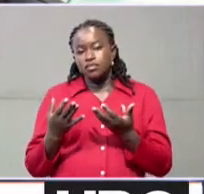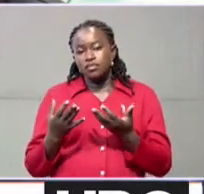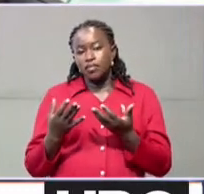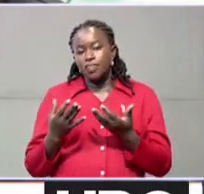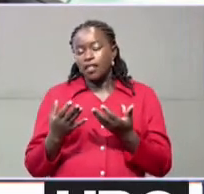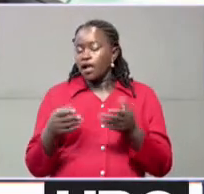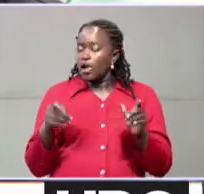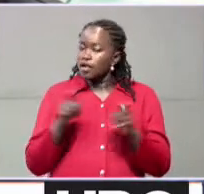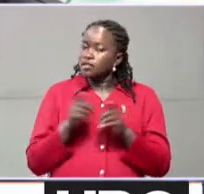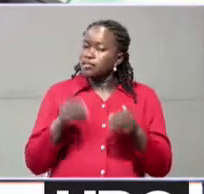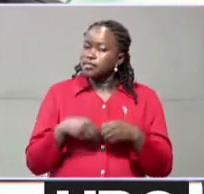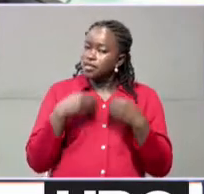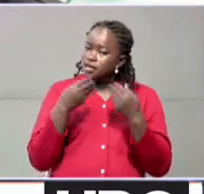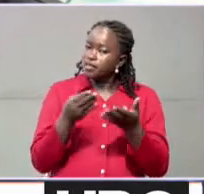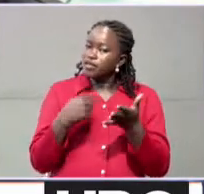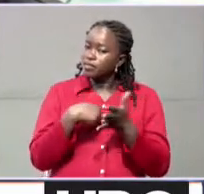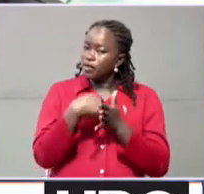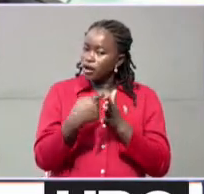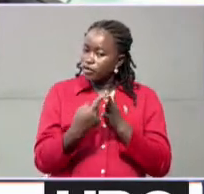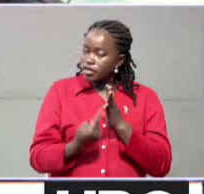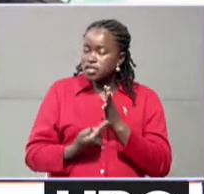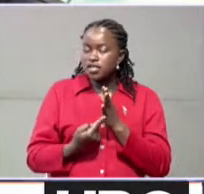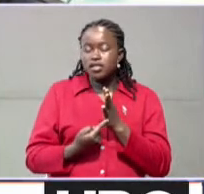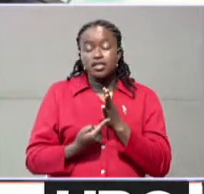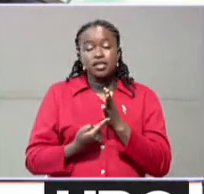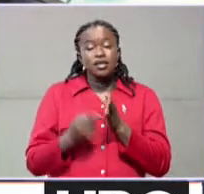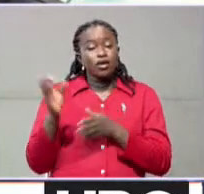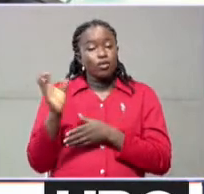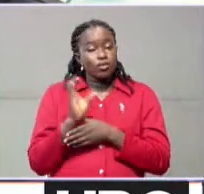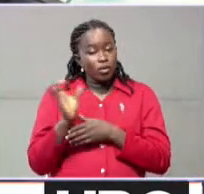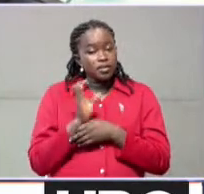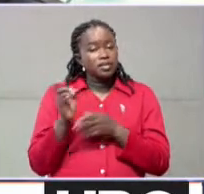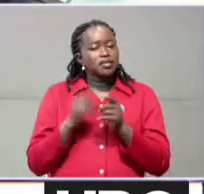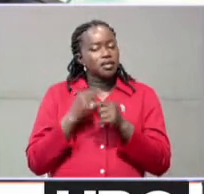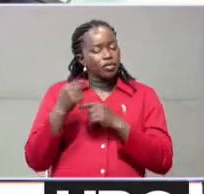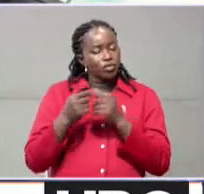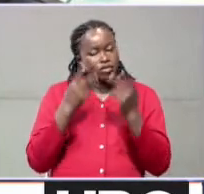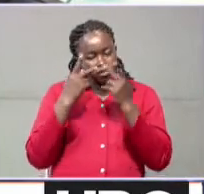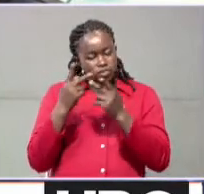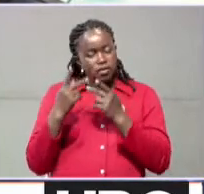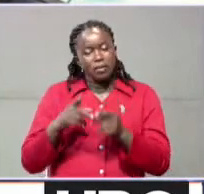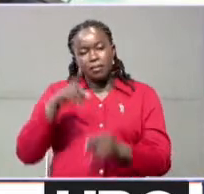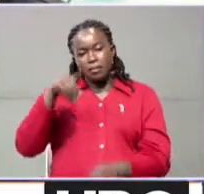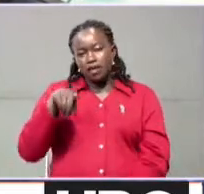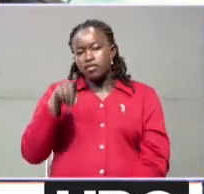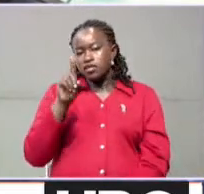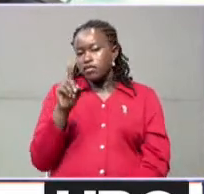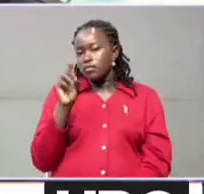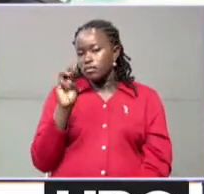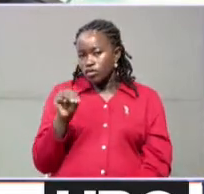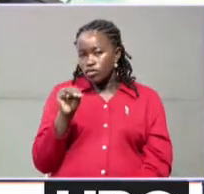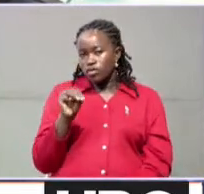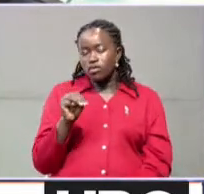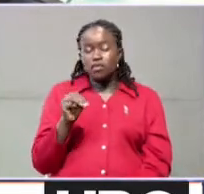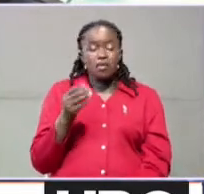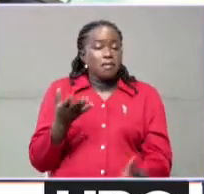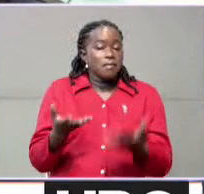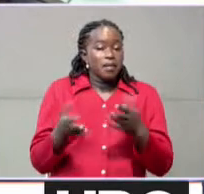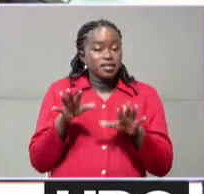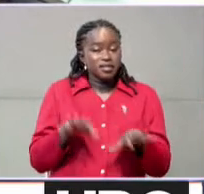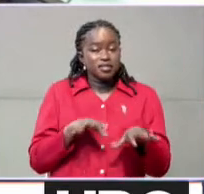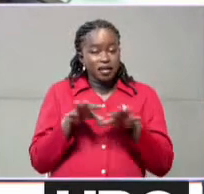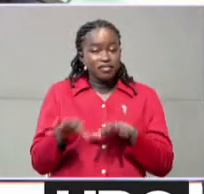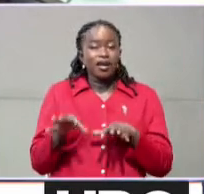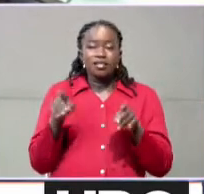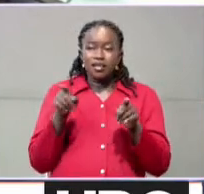being given priority the committee further observed today the parish development model may suffer the same